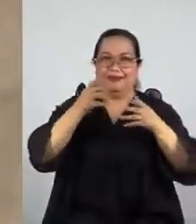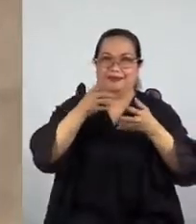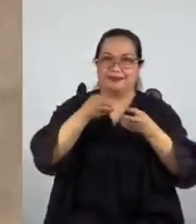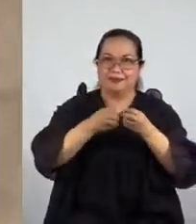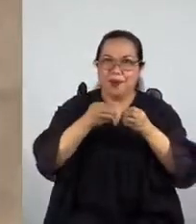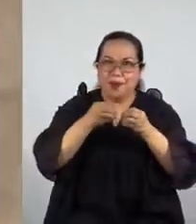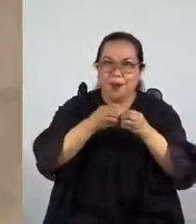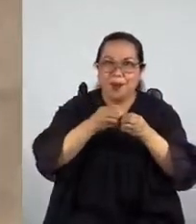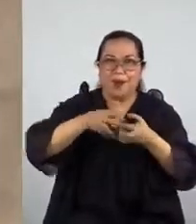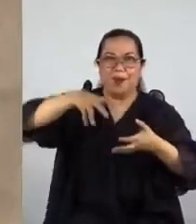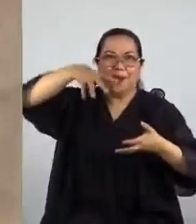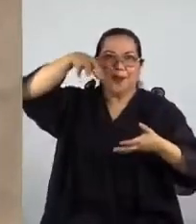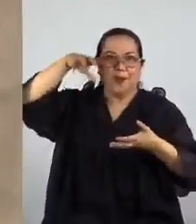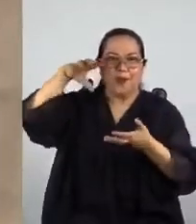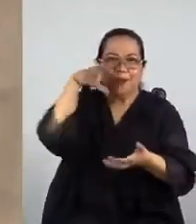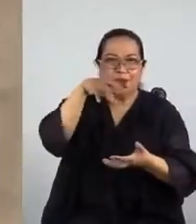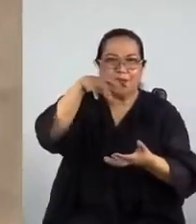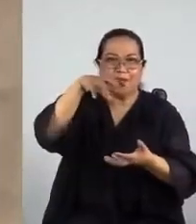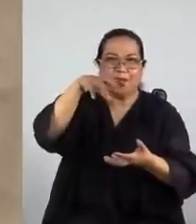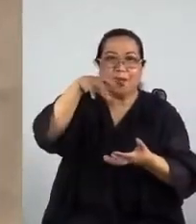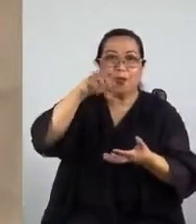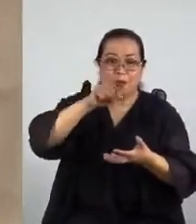possession.